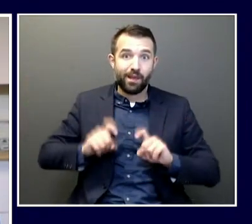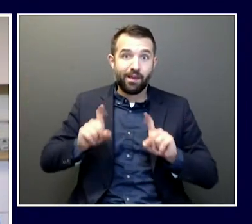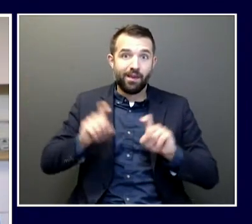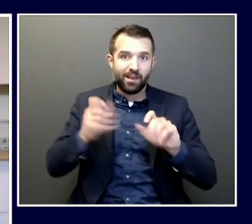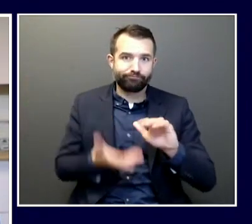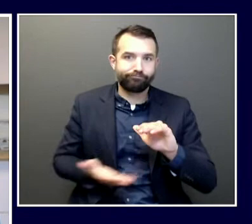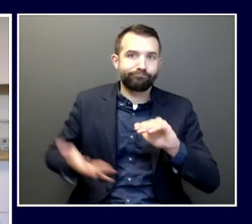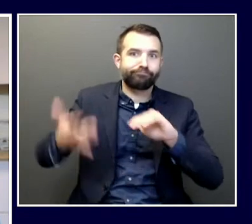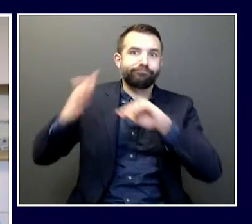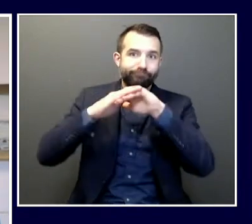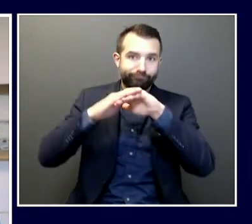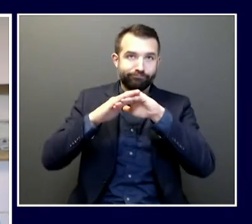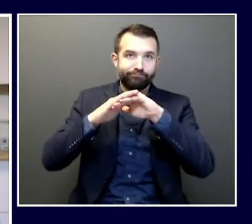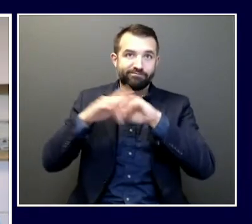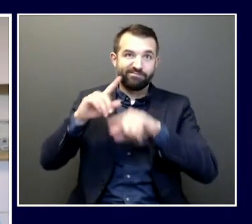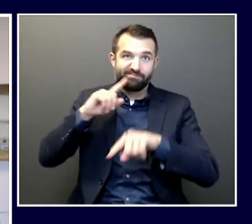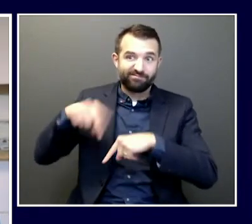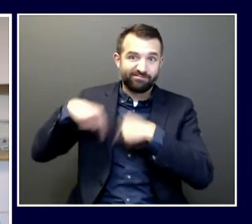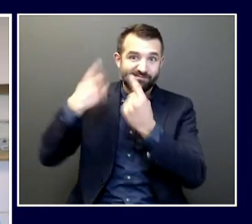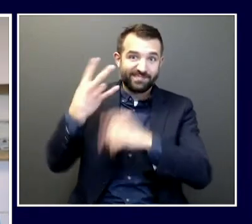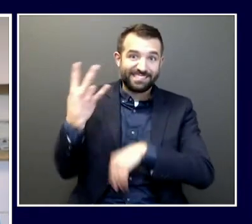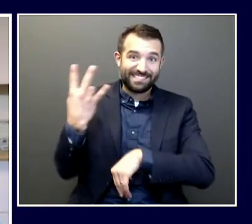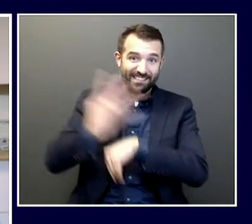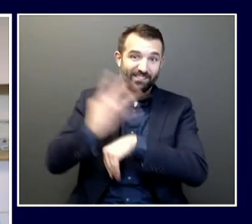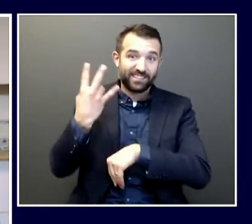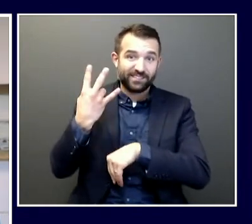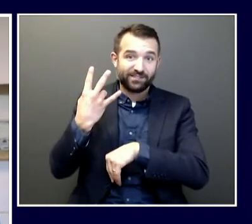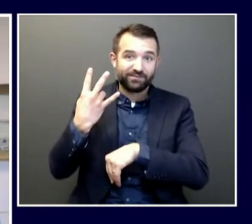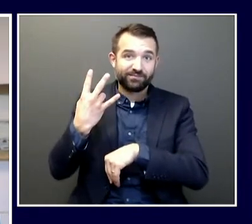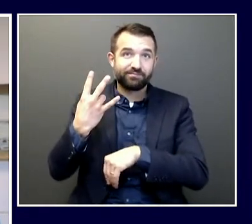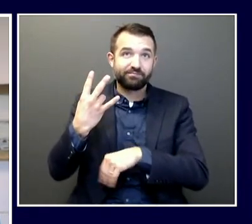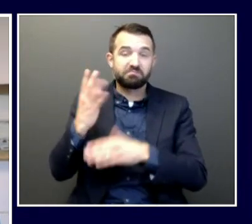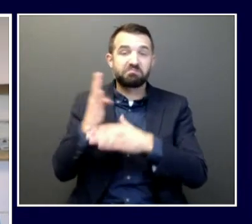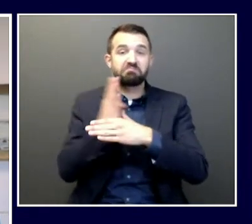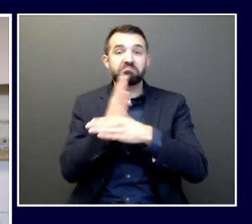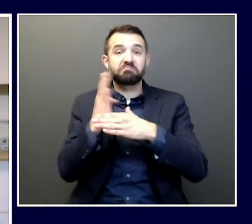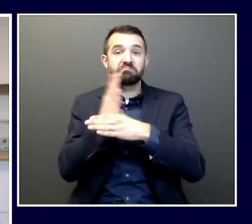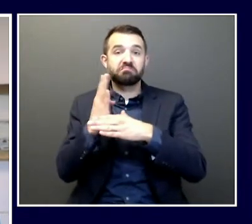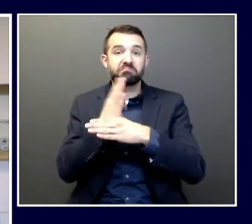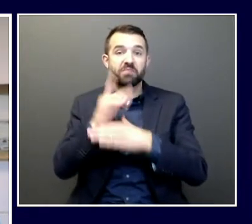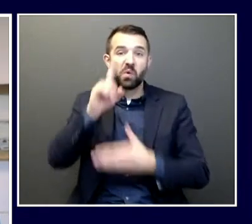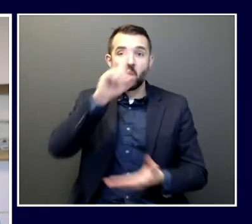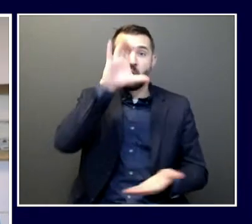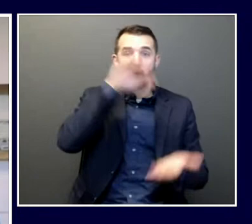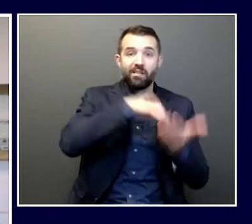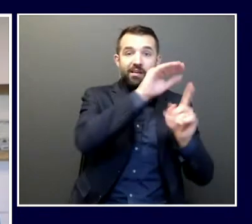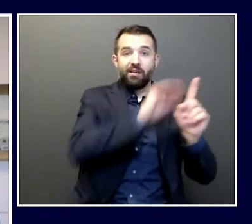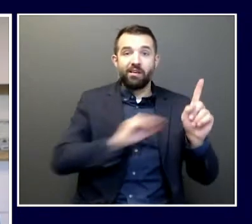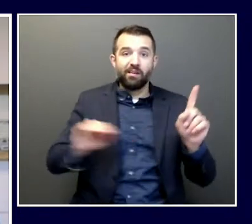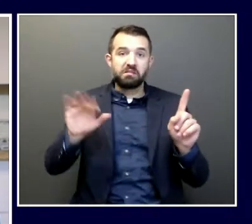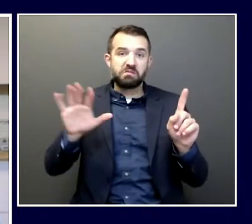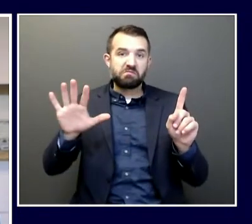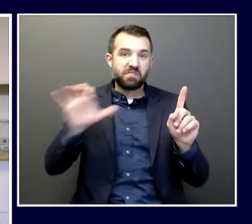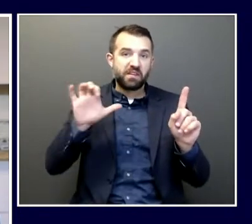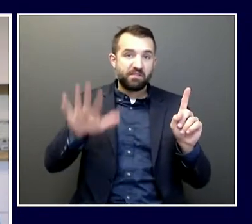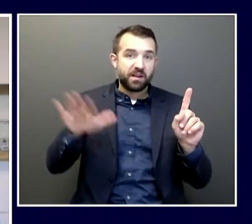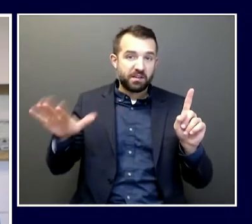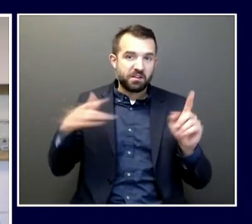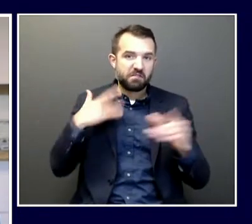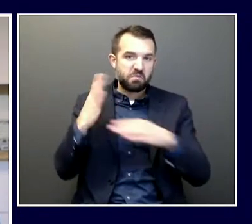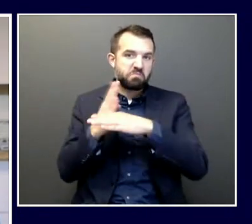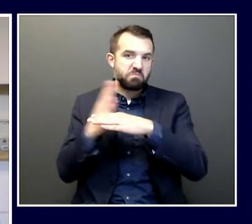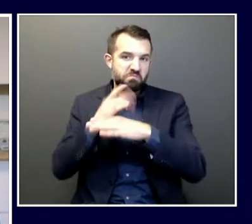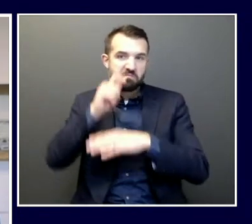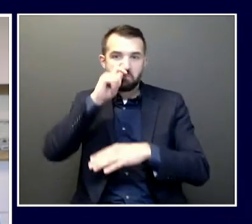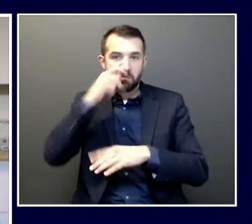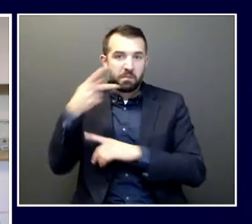days, Maine has been conducting about 555 such tests for every 100,000 people in the state.